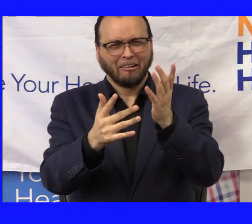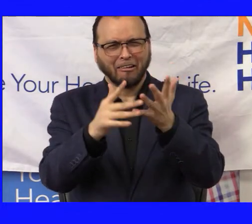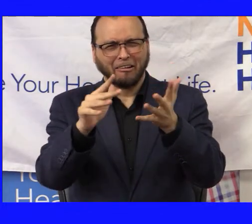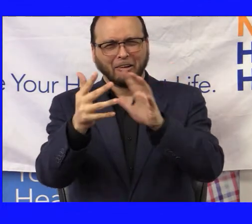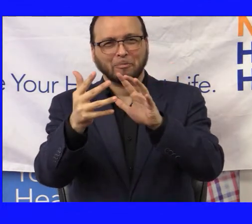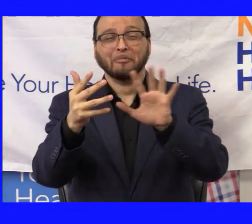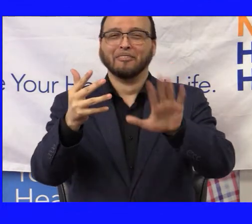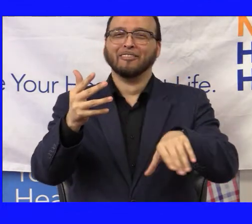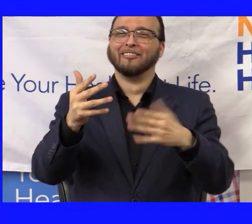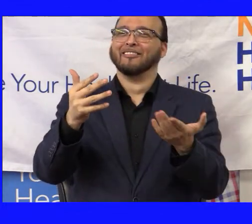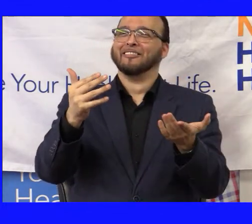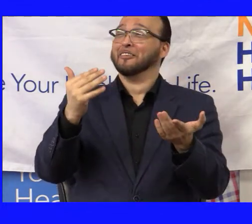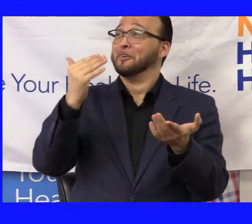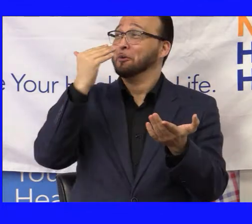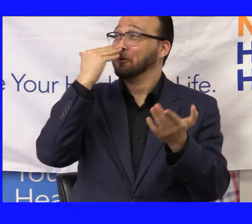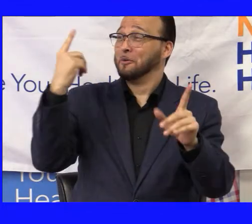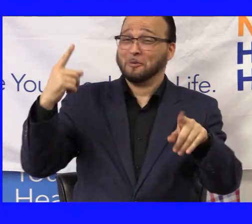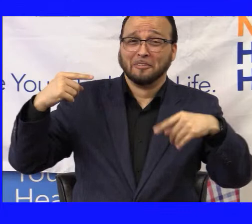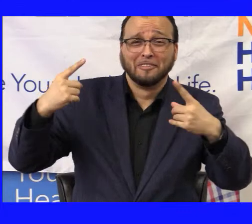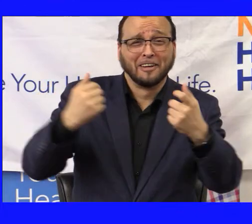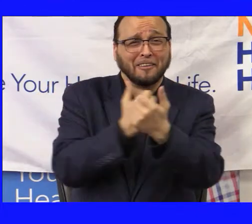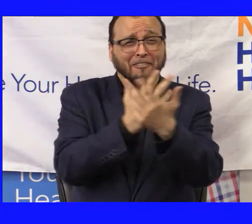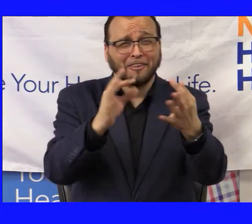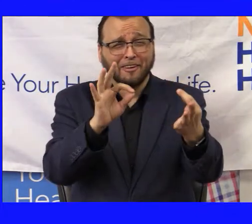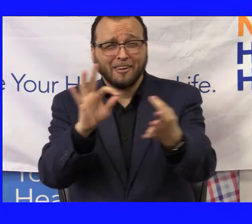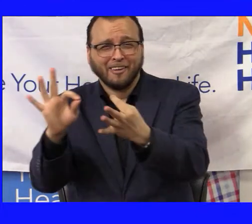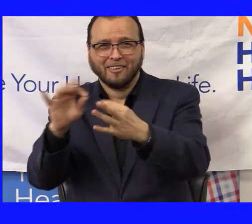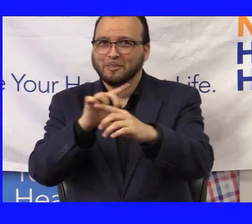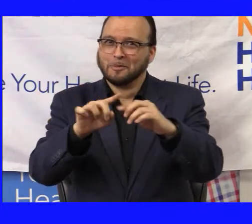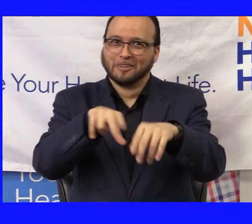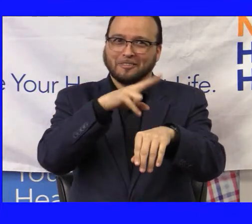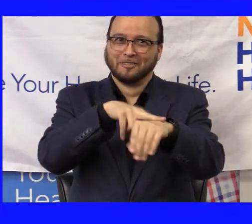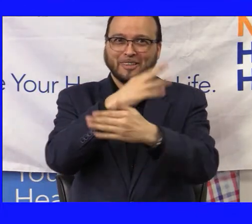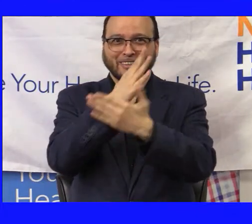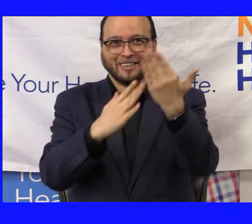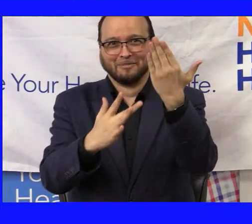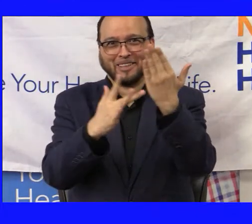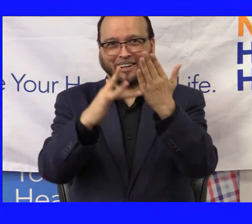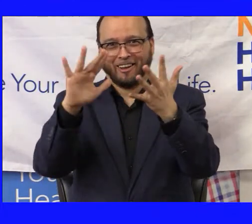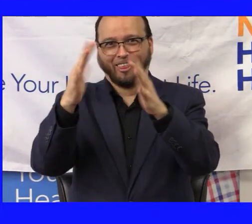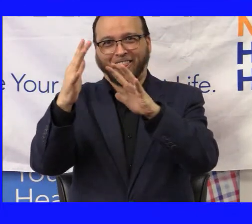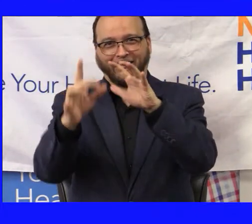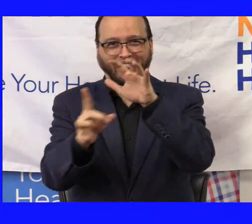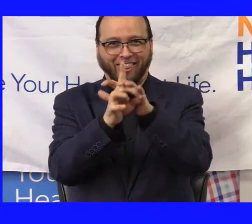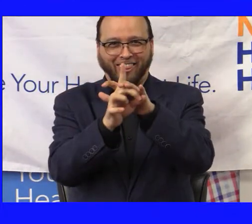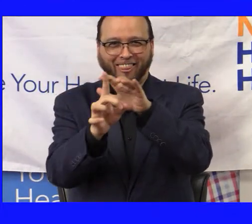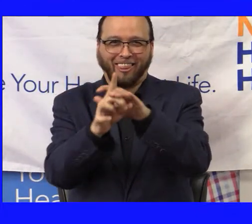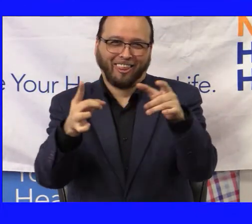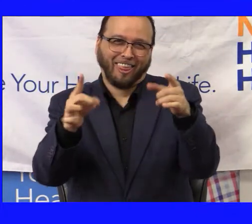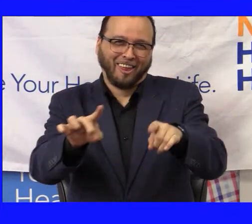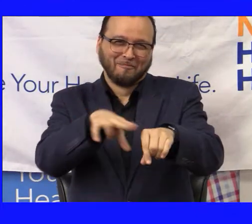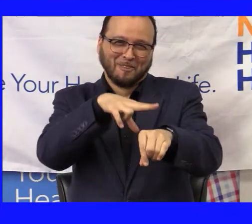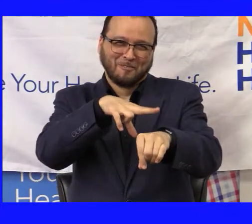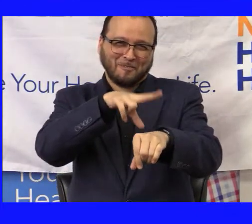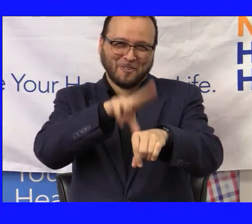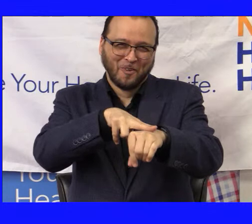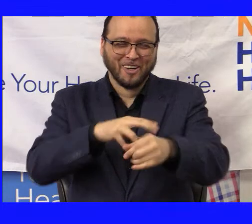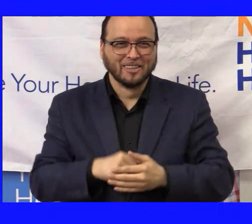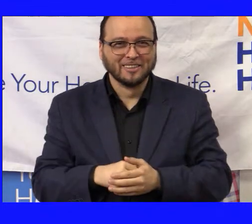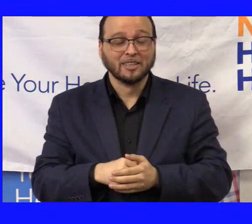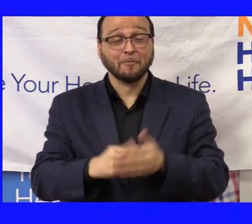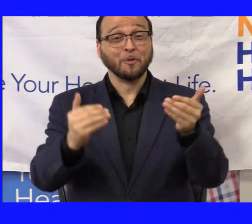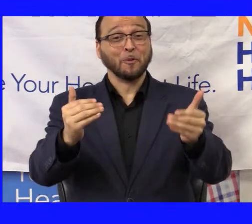so well with this. We have to have some glitch hit at some point. So, but anyway, I'm glad we're starting. This is a joint meeting of